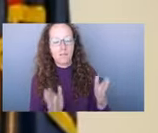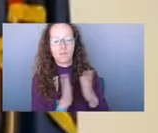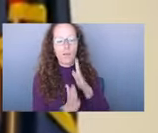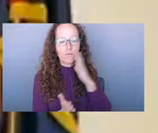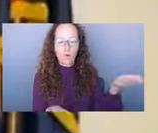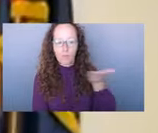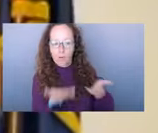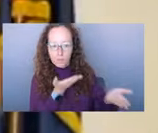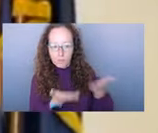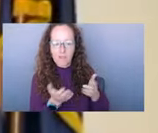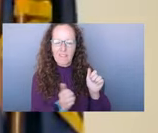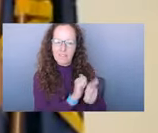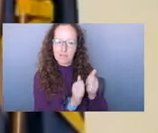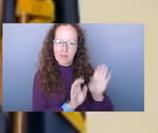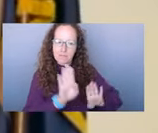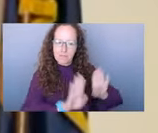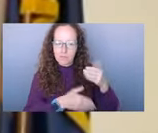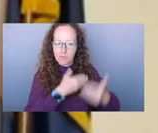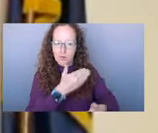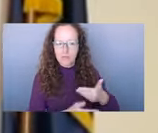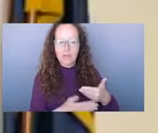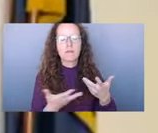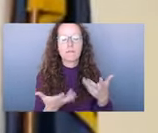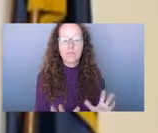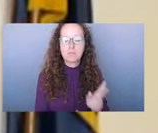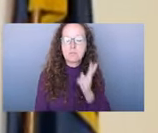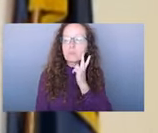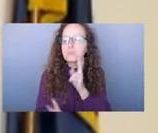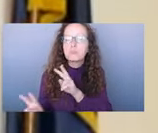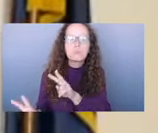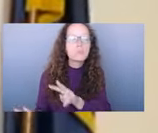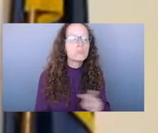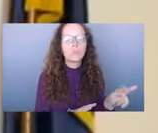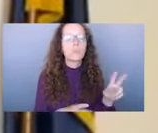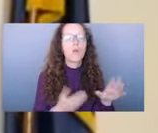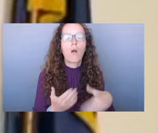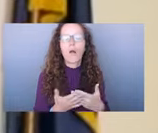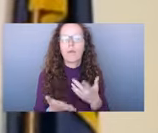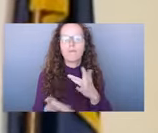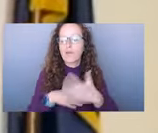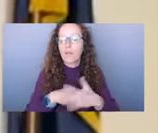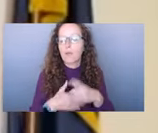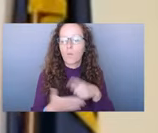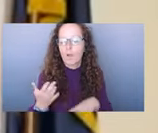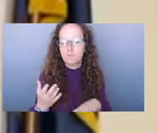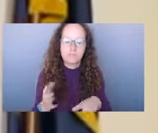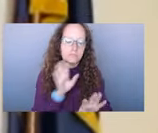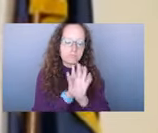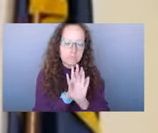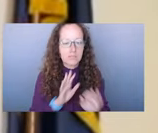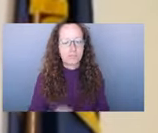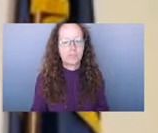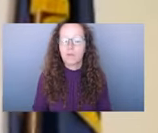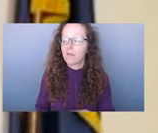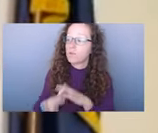that point in time. So related to ballot security and the security of the BTC itself, Colette is